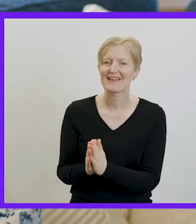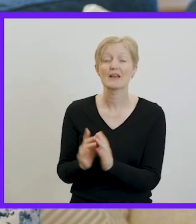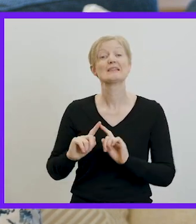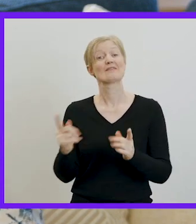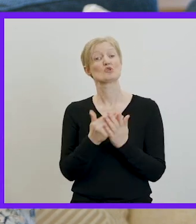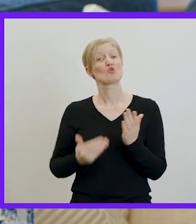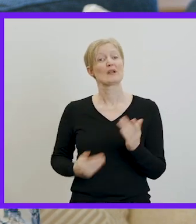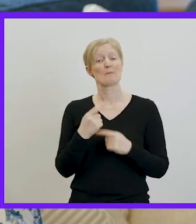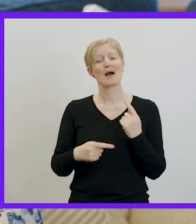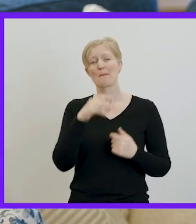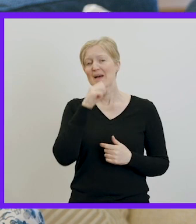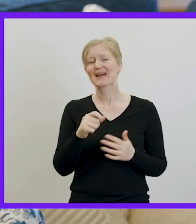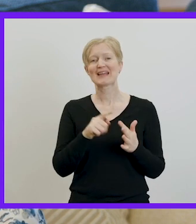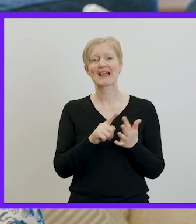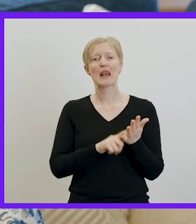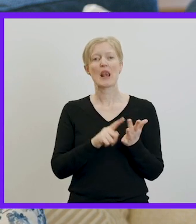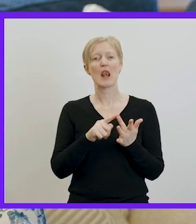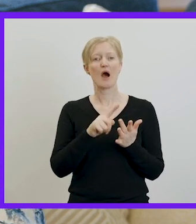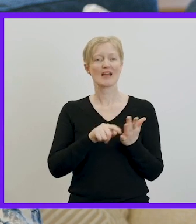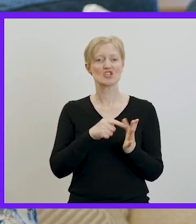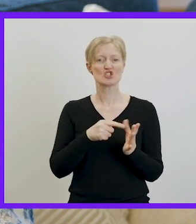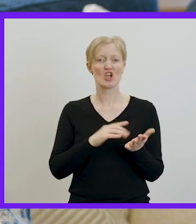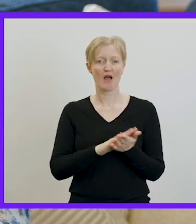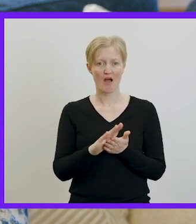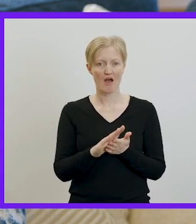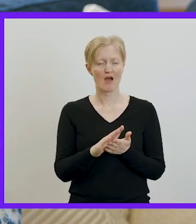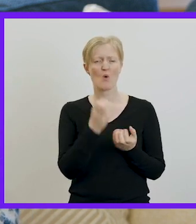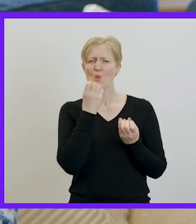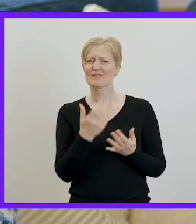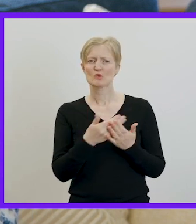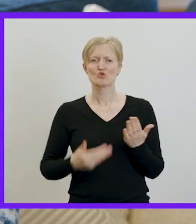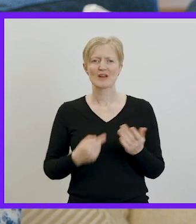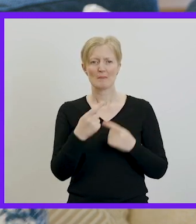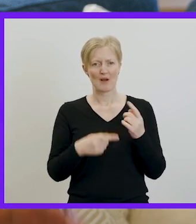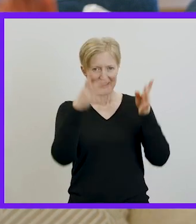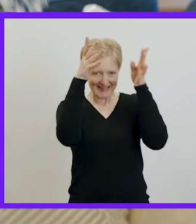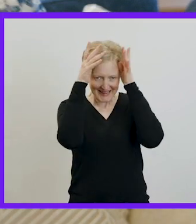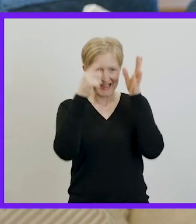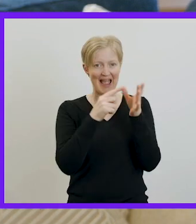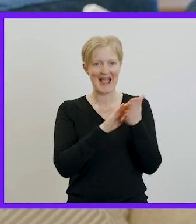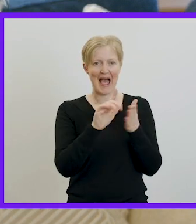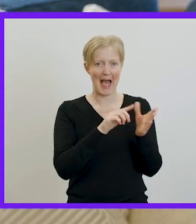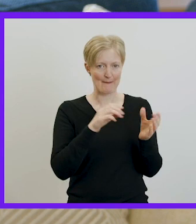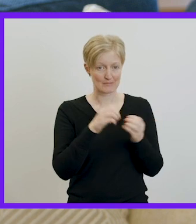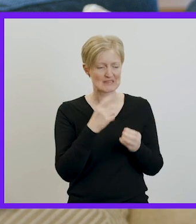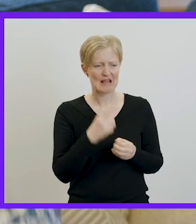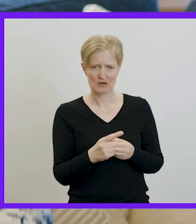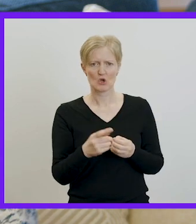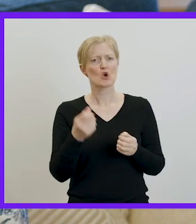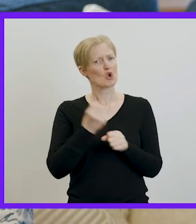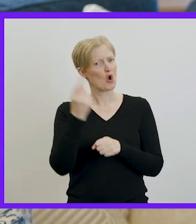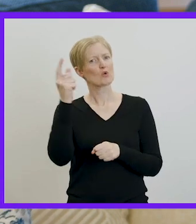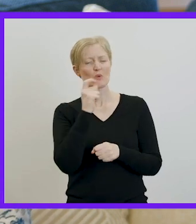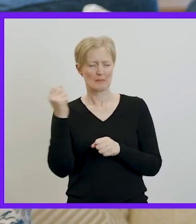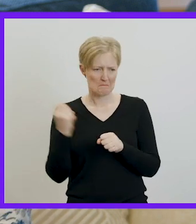the faith that he had when he prayed. There's a wonderful story where he talks to King Ahab and he says, God is going to send